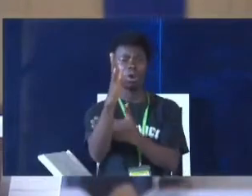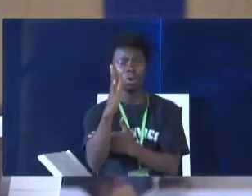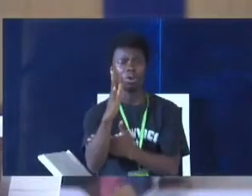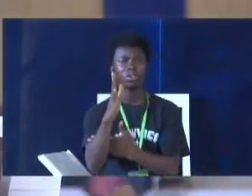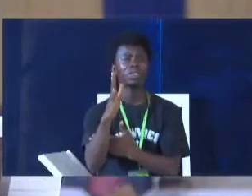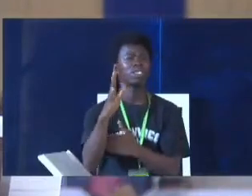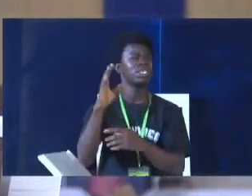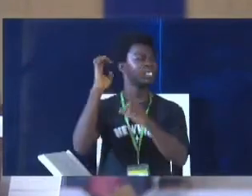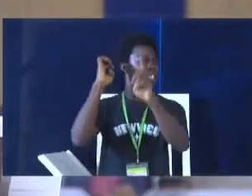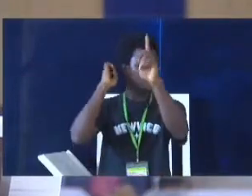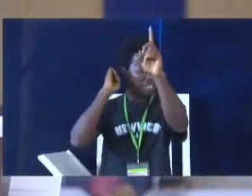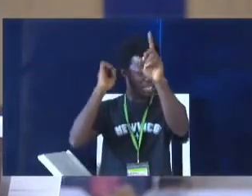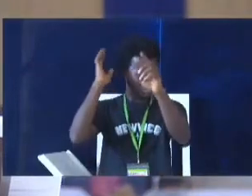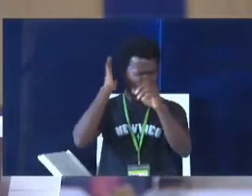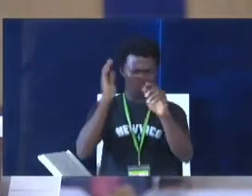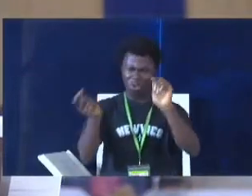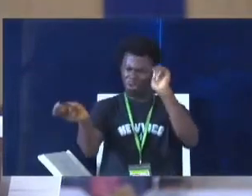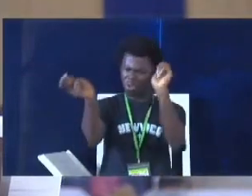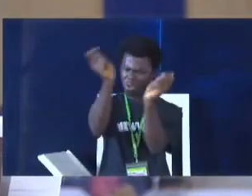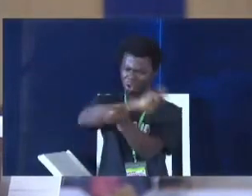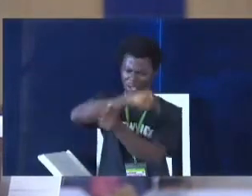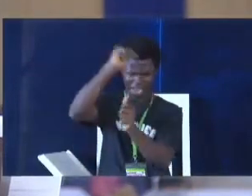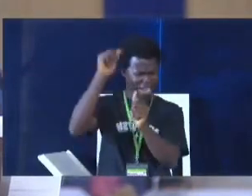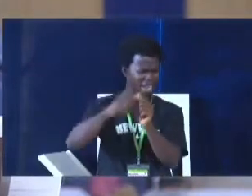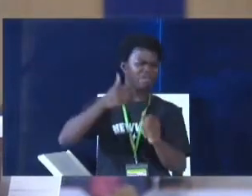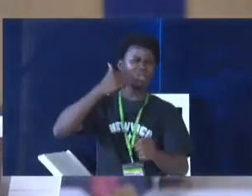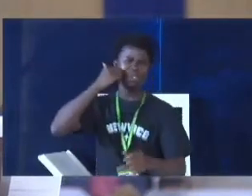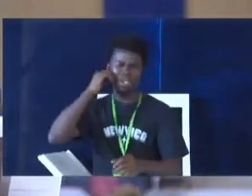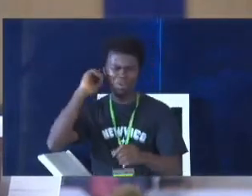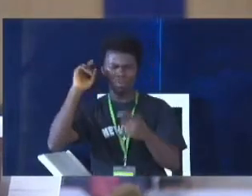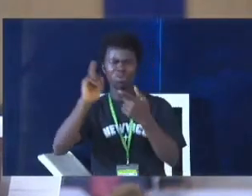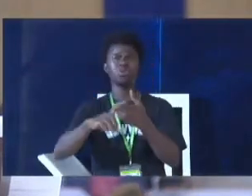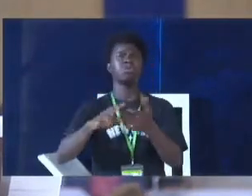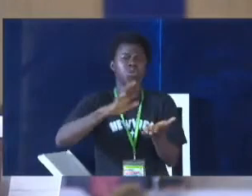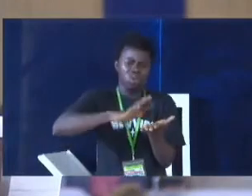he will turn every shame to glory,